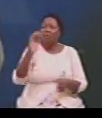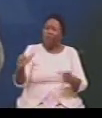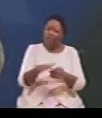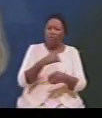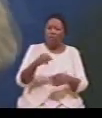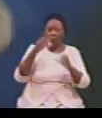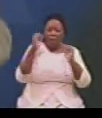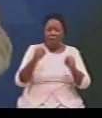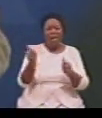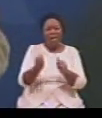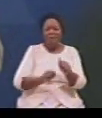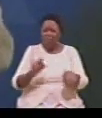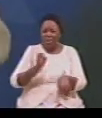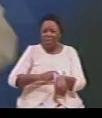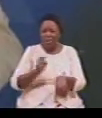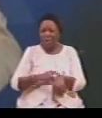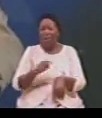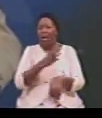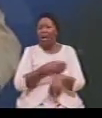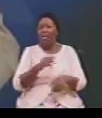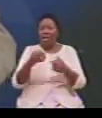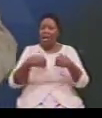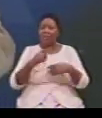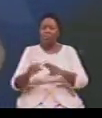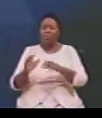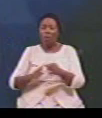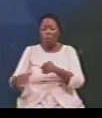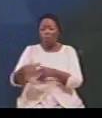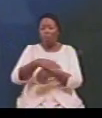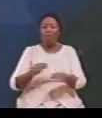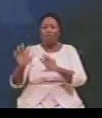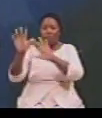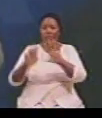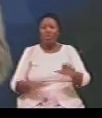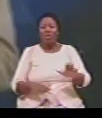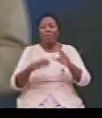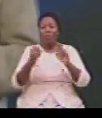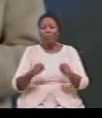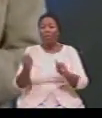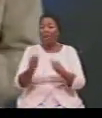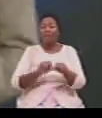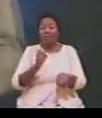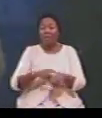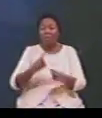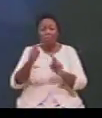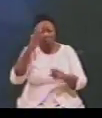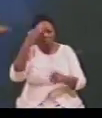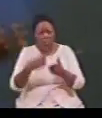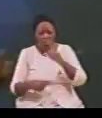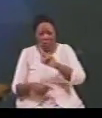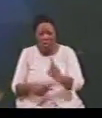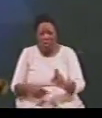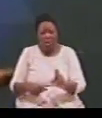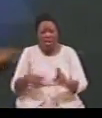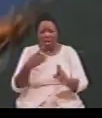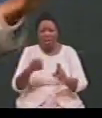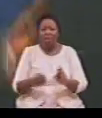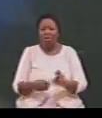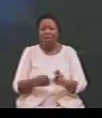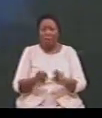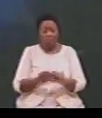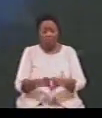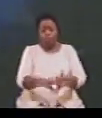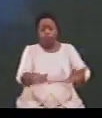time, and he has the overflowing power every time. But you know what? The population of the world